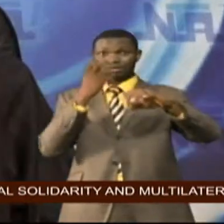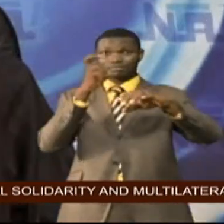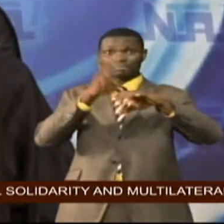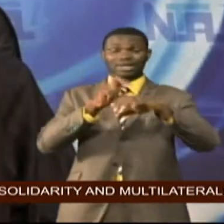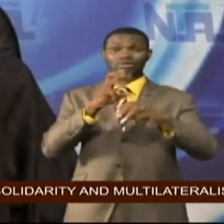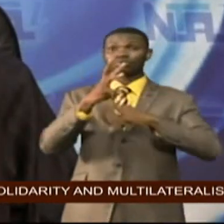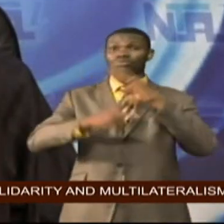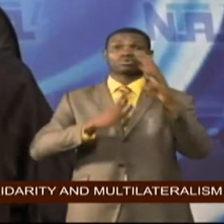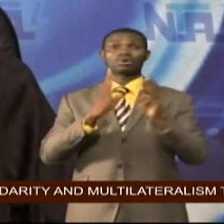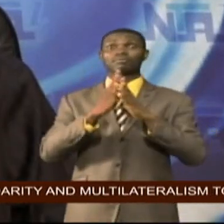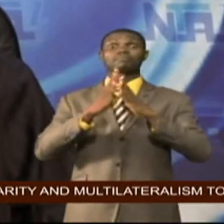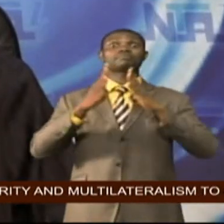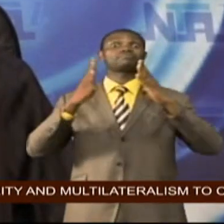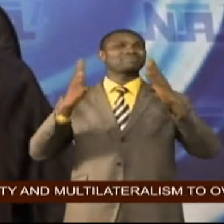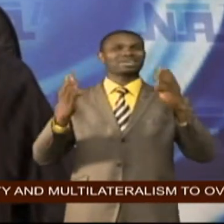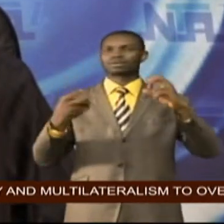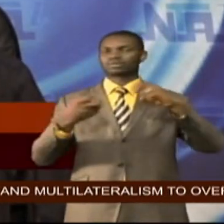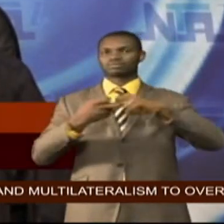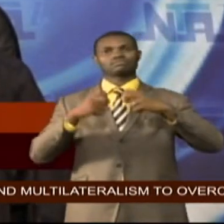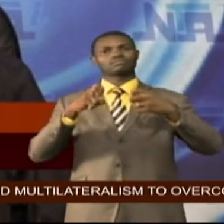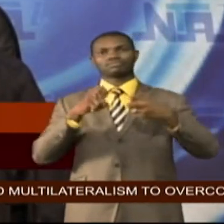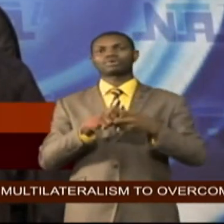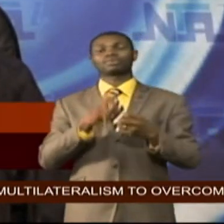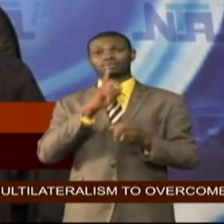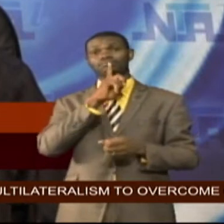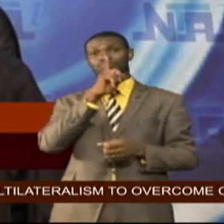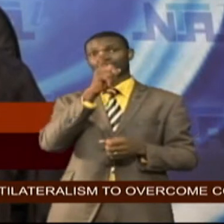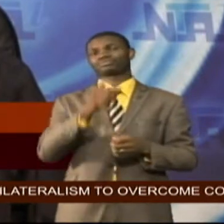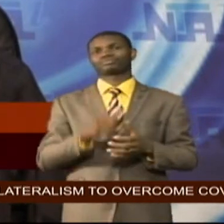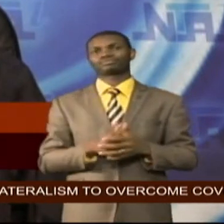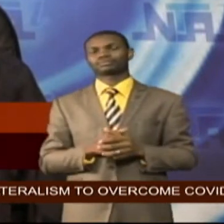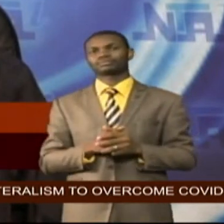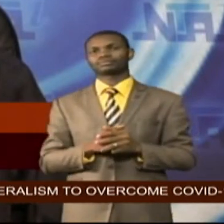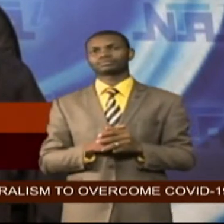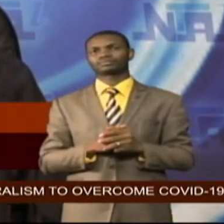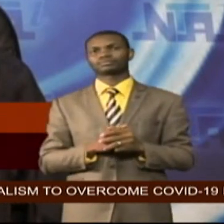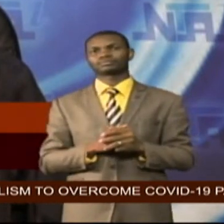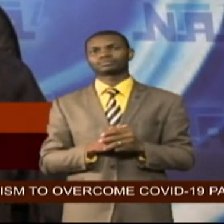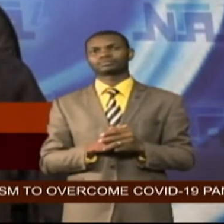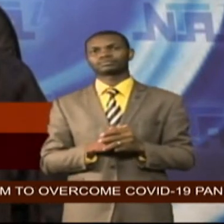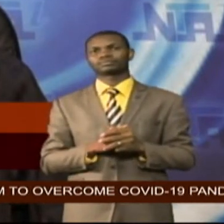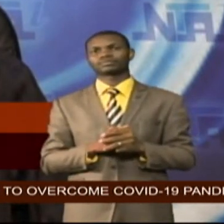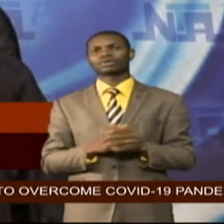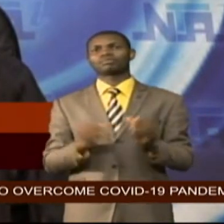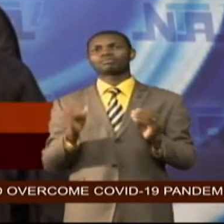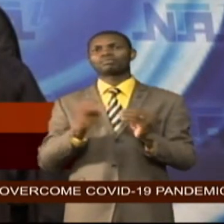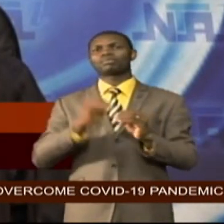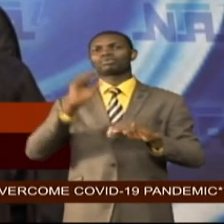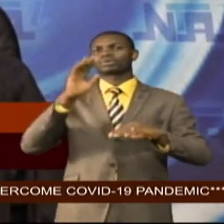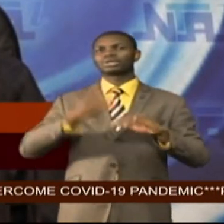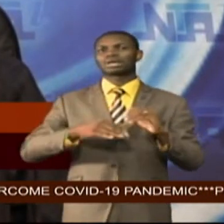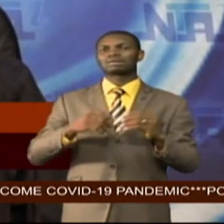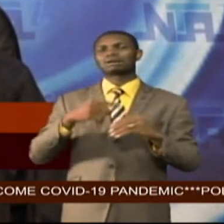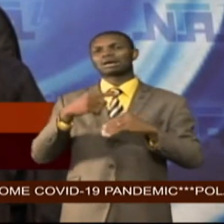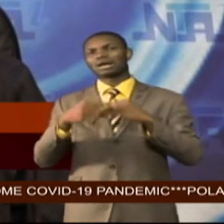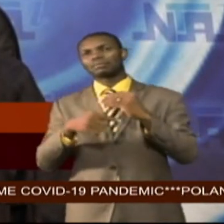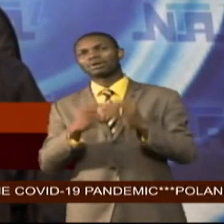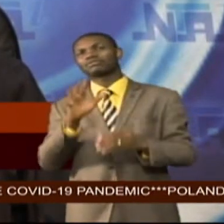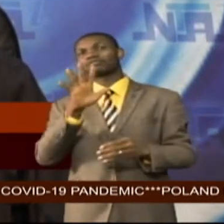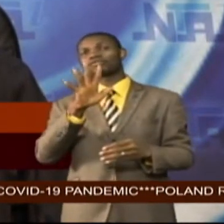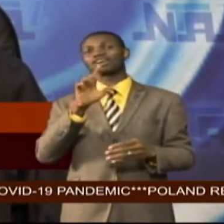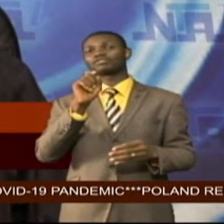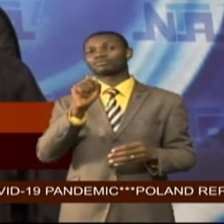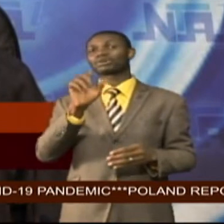biggest health crisis that was hitherto ignored, and more than almost 5.5